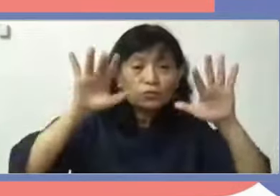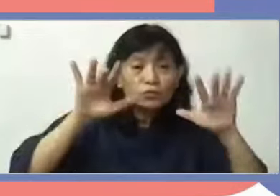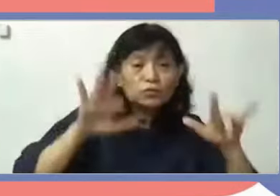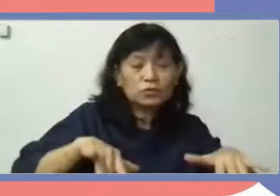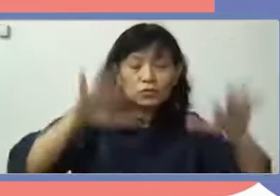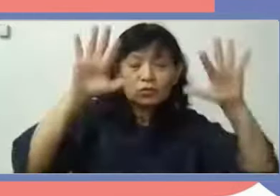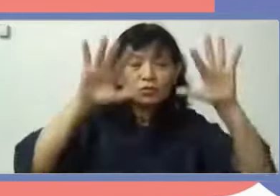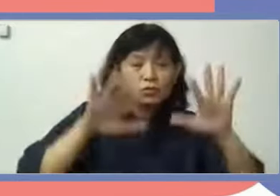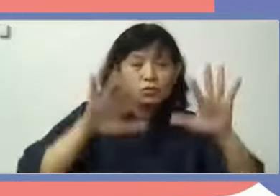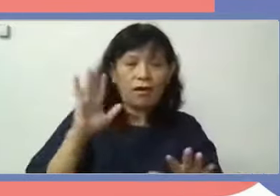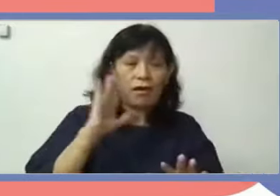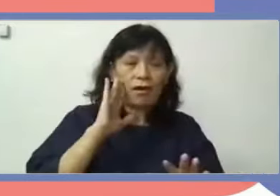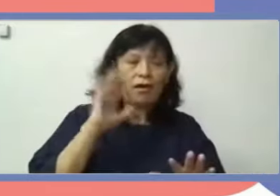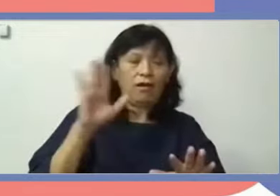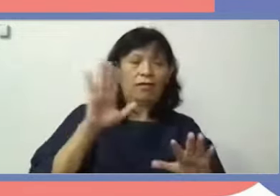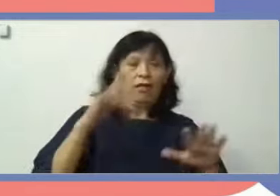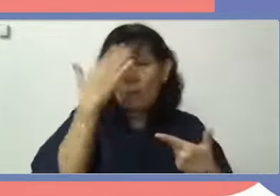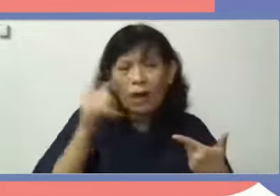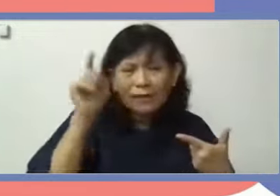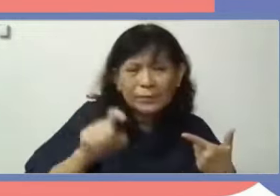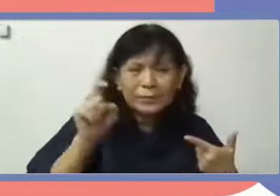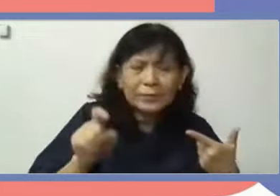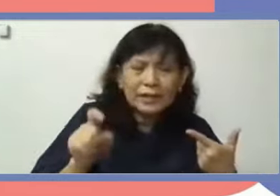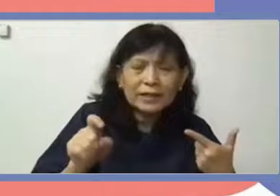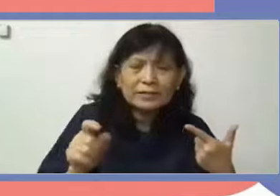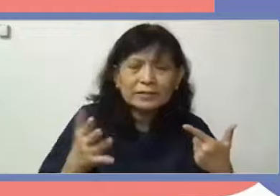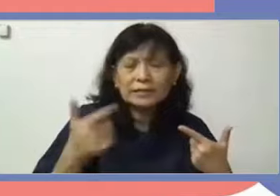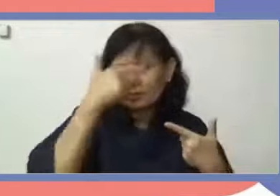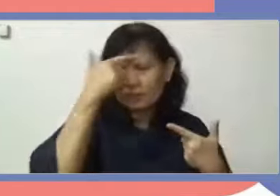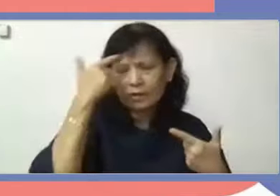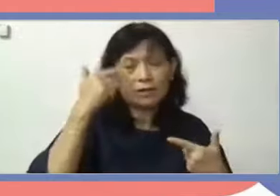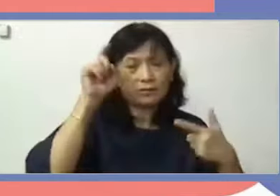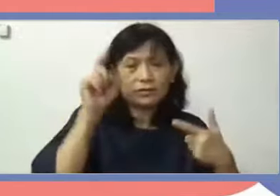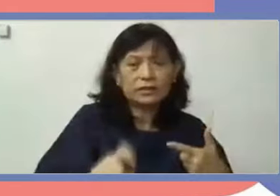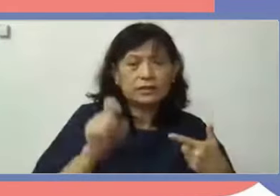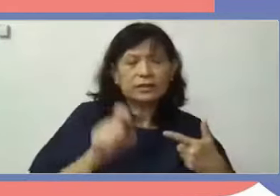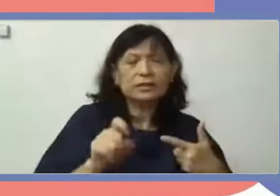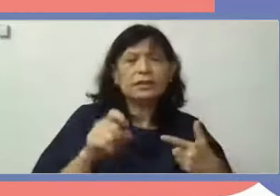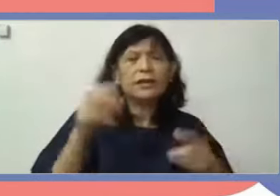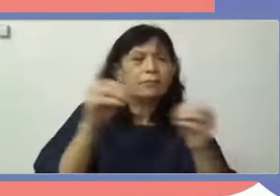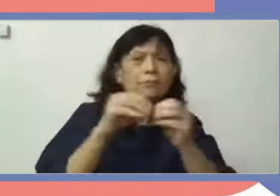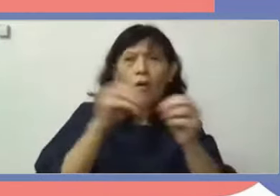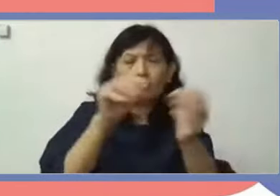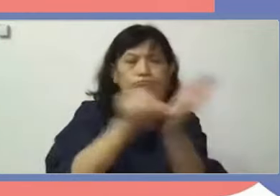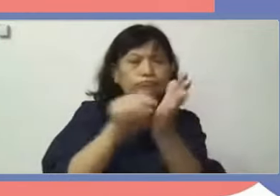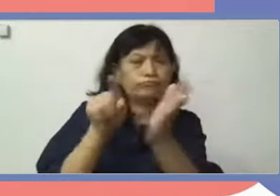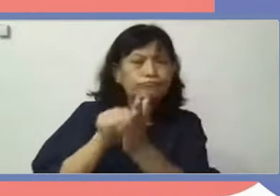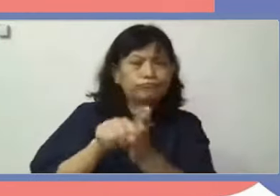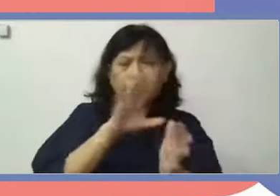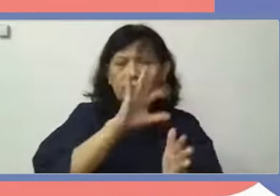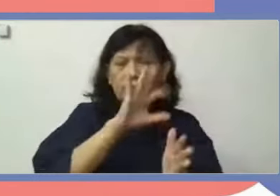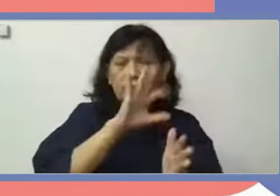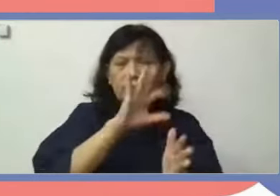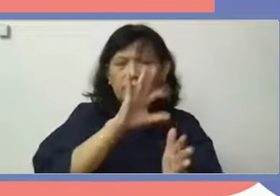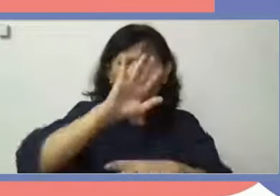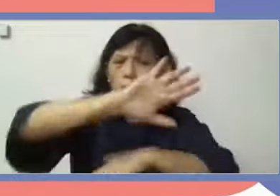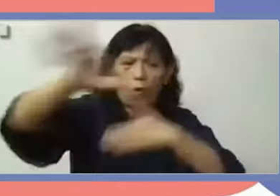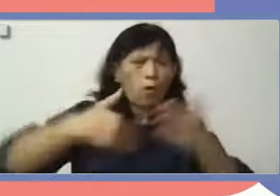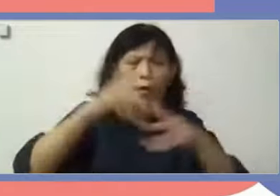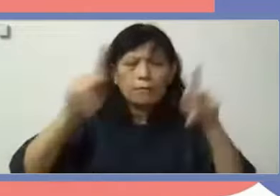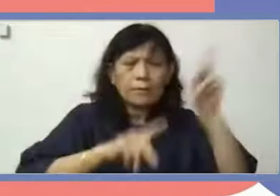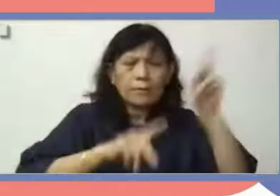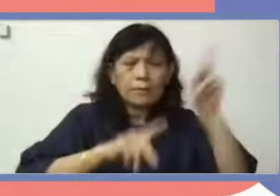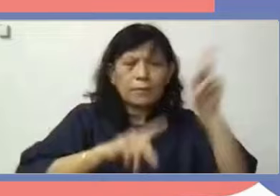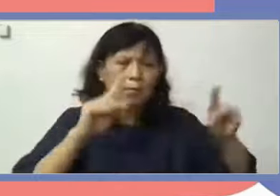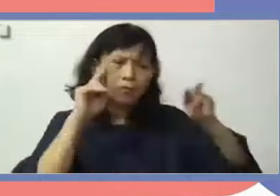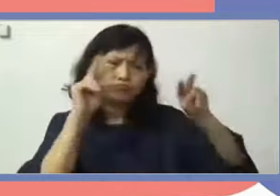put such a big pause on people's education. We need media coverage and national attention. And why this won't happen on site